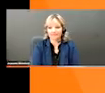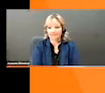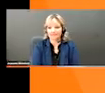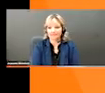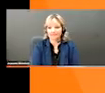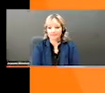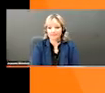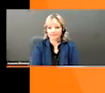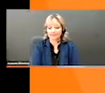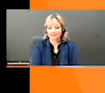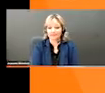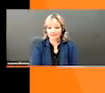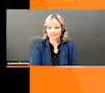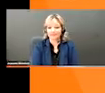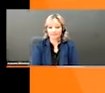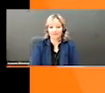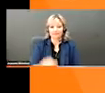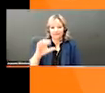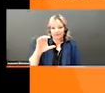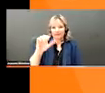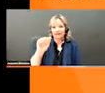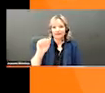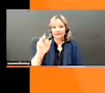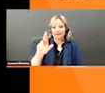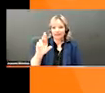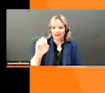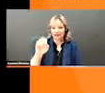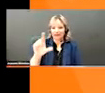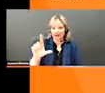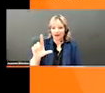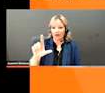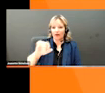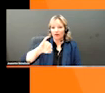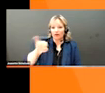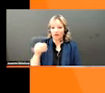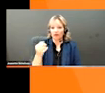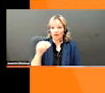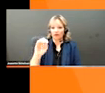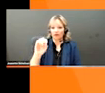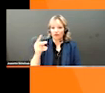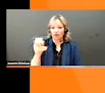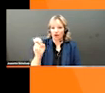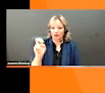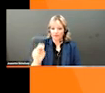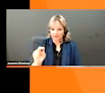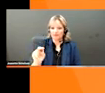I see Carol Johnston has a hand raised. Be happy to take a question.